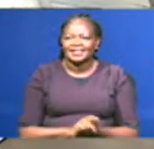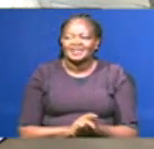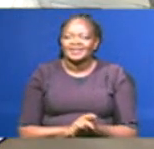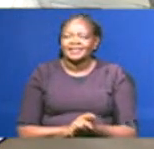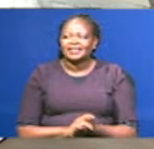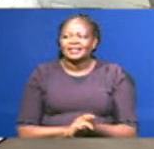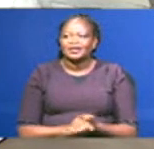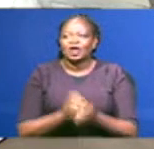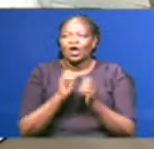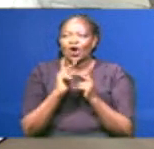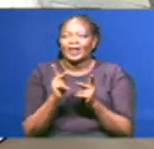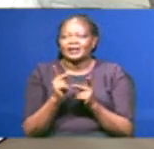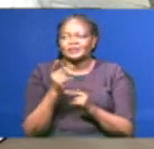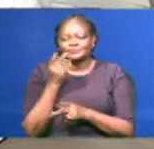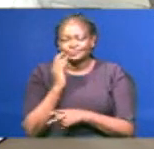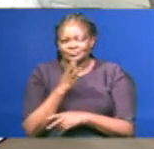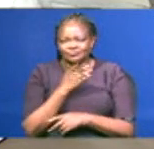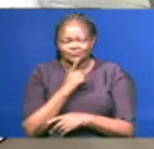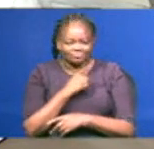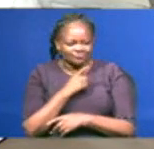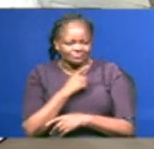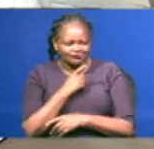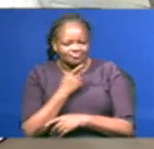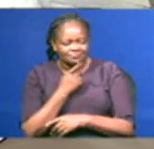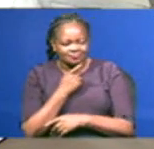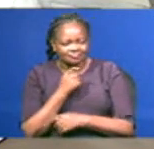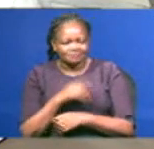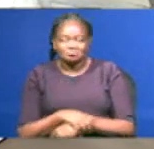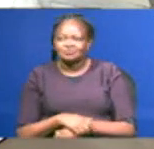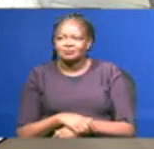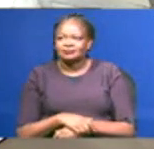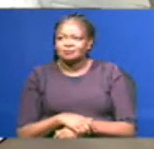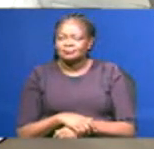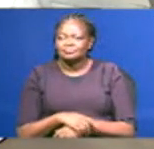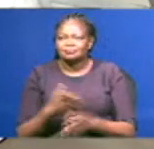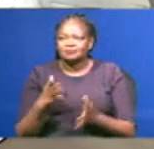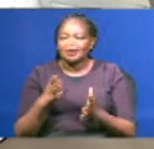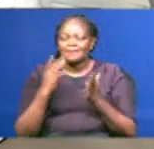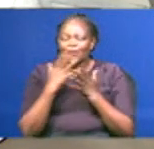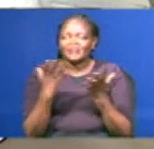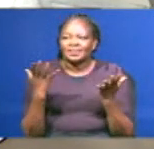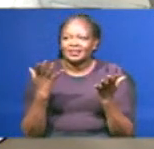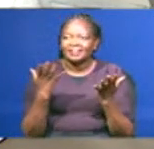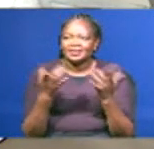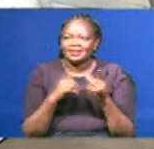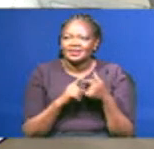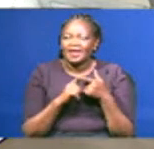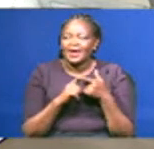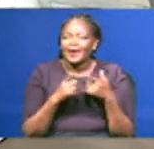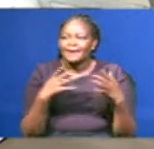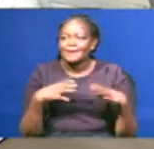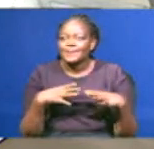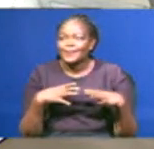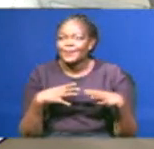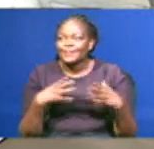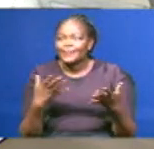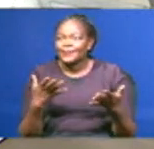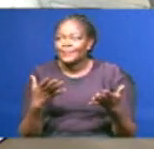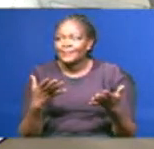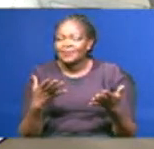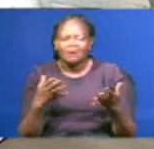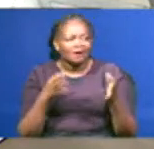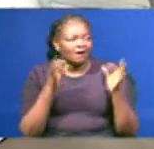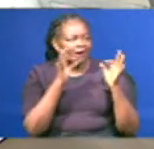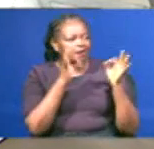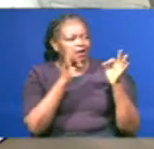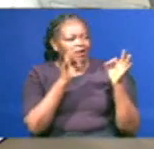behind the scenes. Behind the scenes. Listen, 7 big ones. Have people recovered? No. Oh my God. Okay, I'll